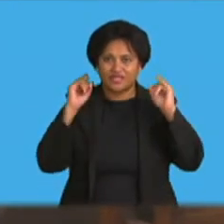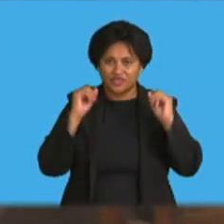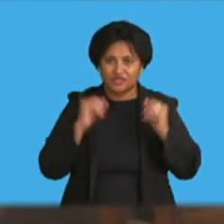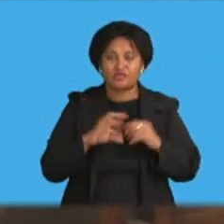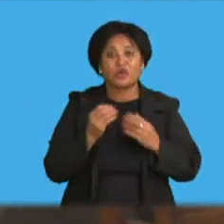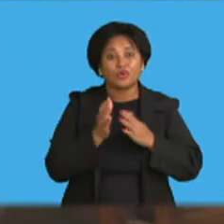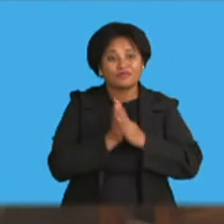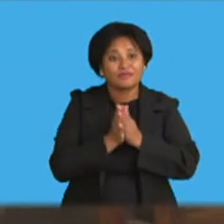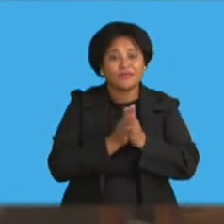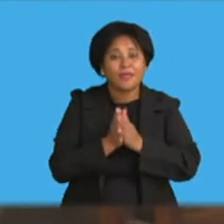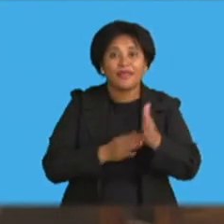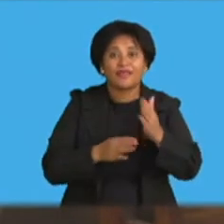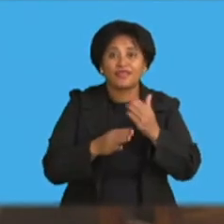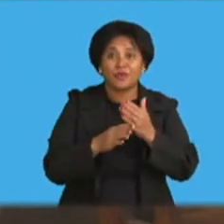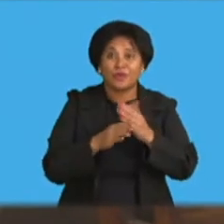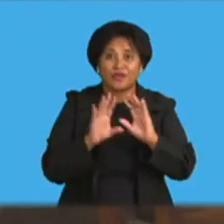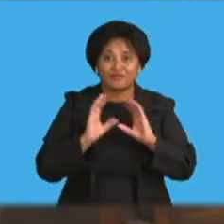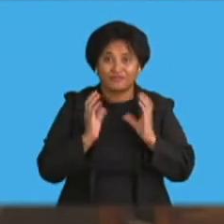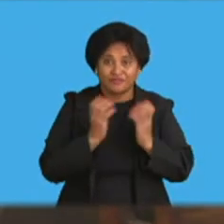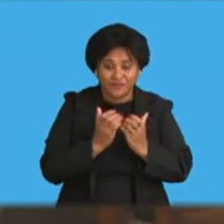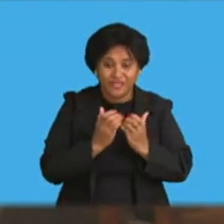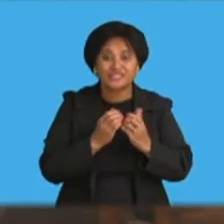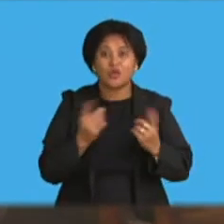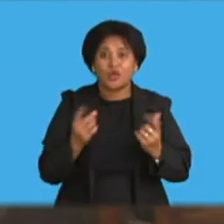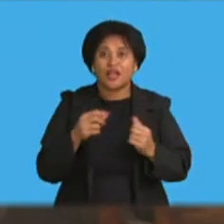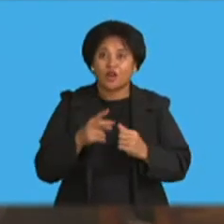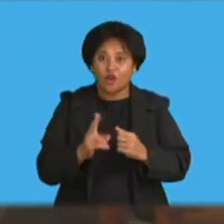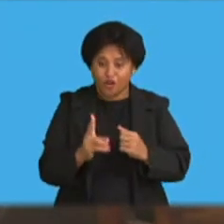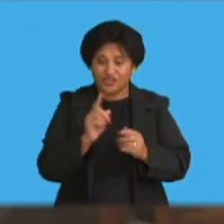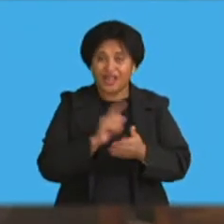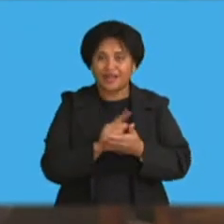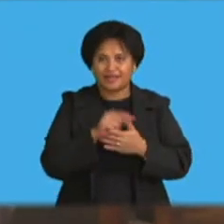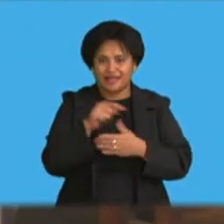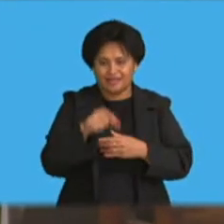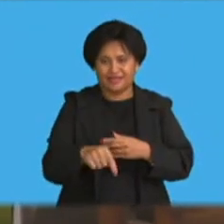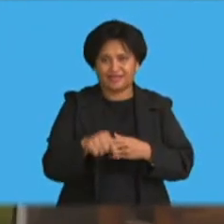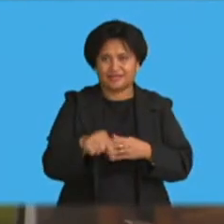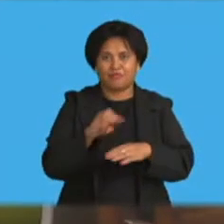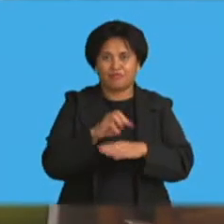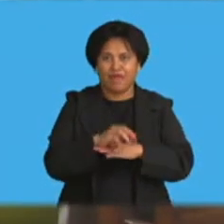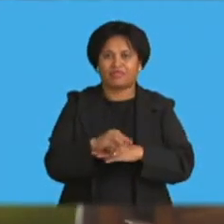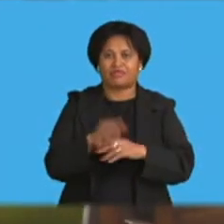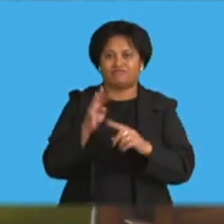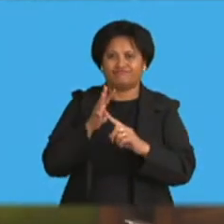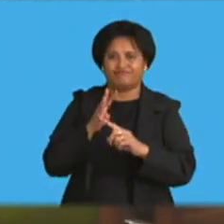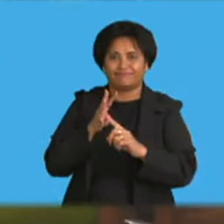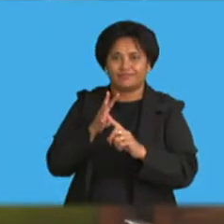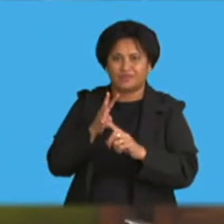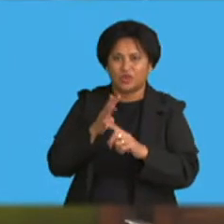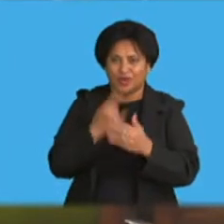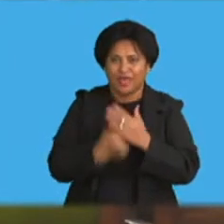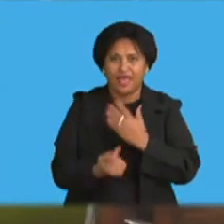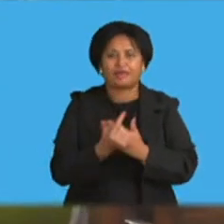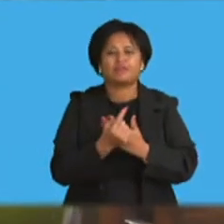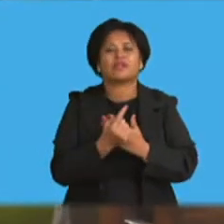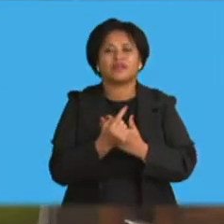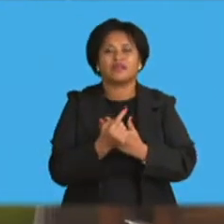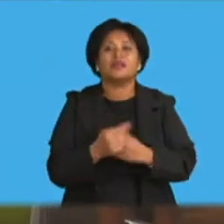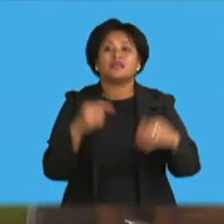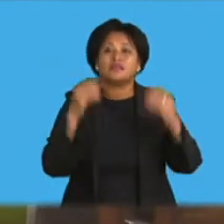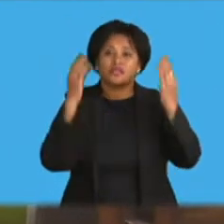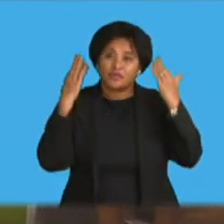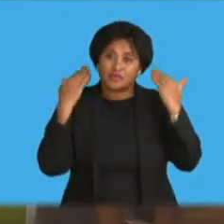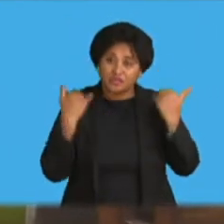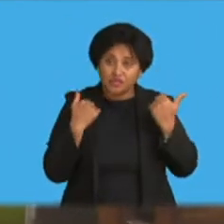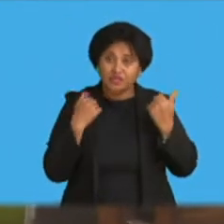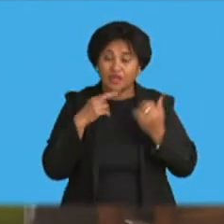forward to the workforce initiative that the Commonwealth Secretariat will be launching later this month, which will assist us in our planning approach, Madam Speaker. Madam Speaker, our track